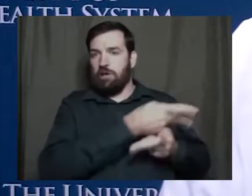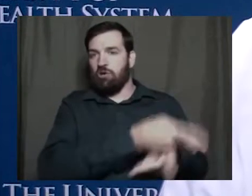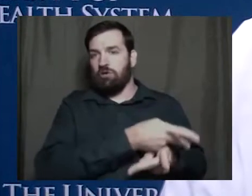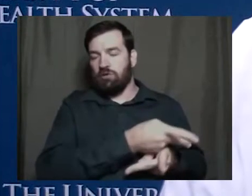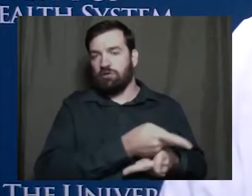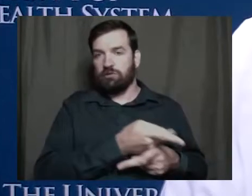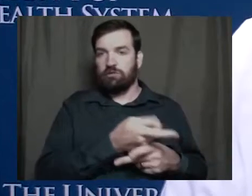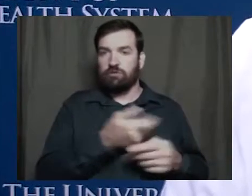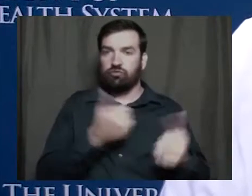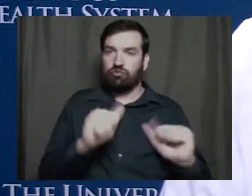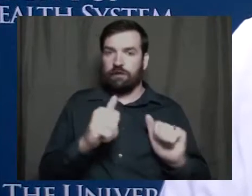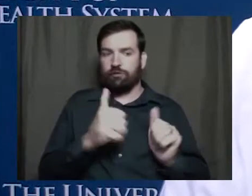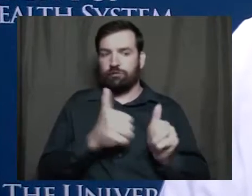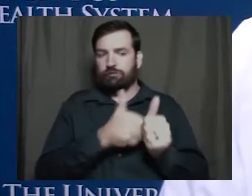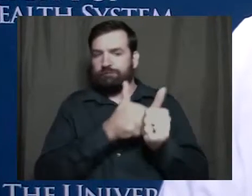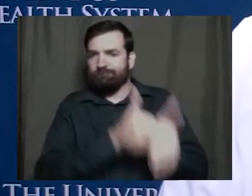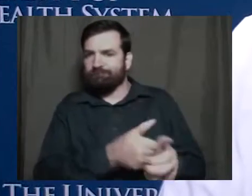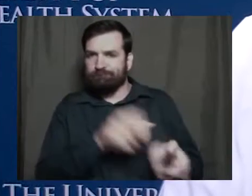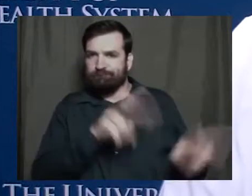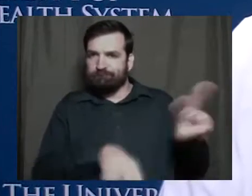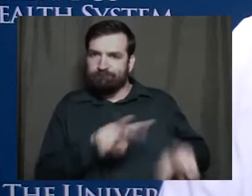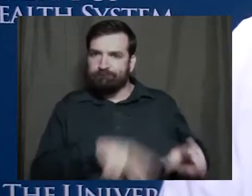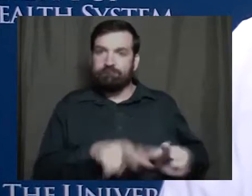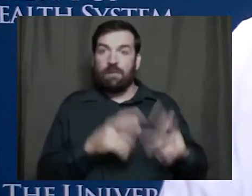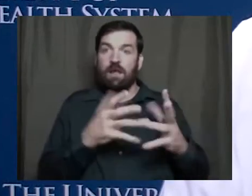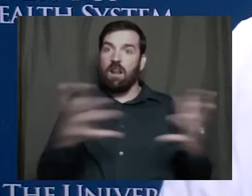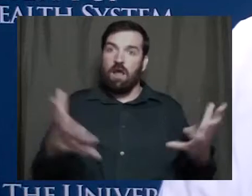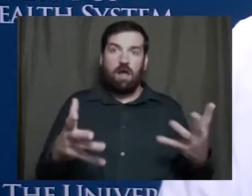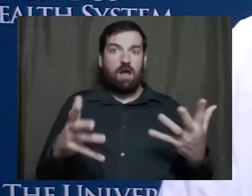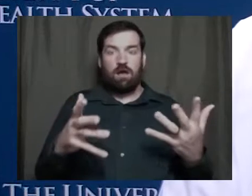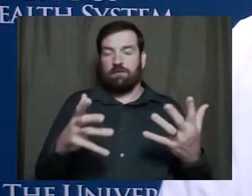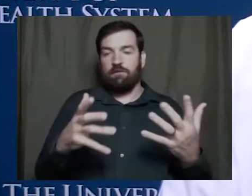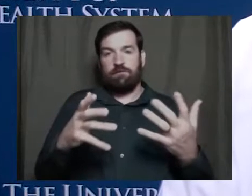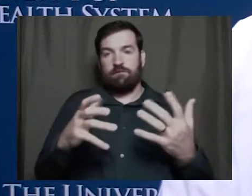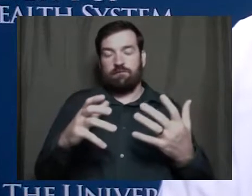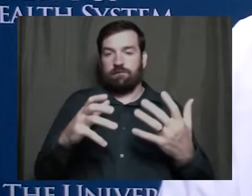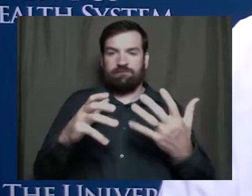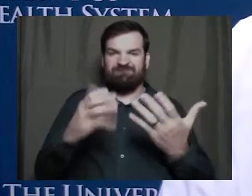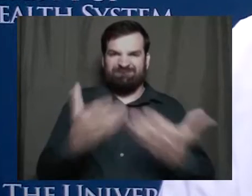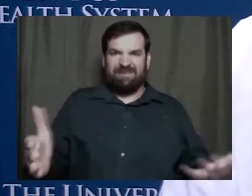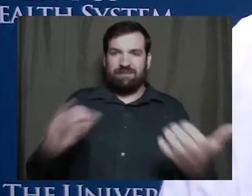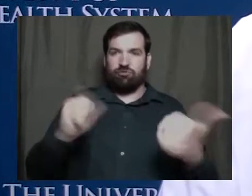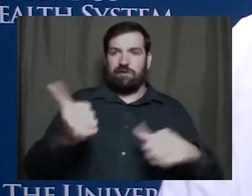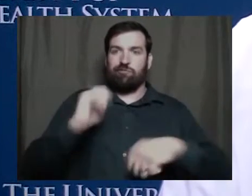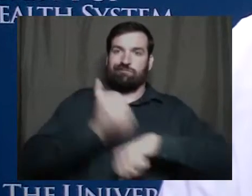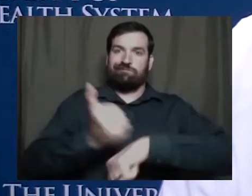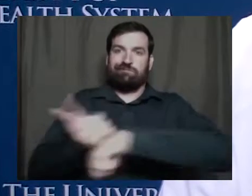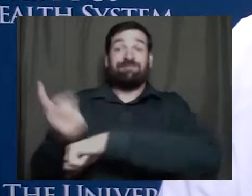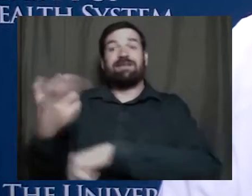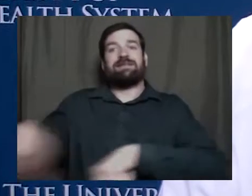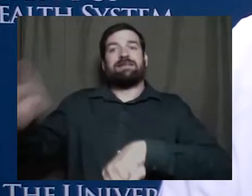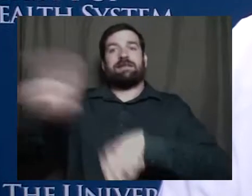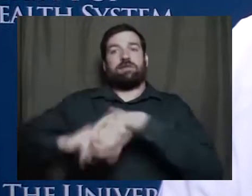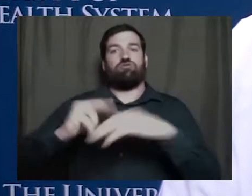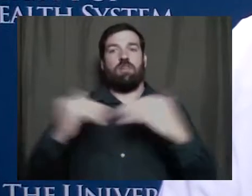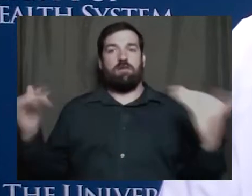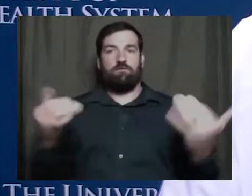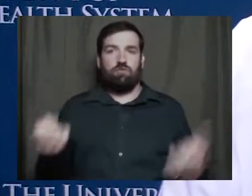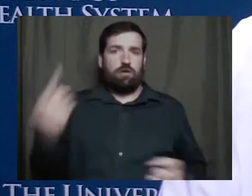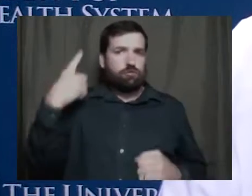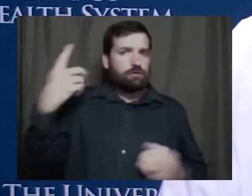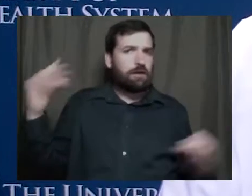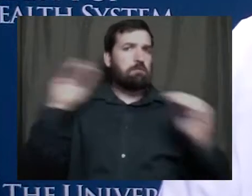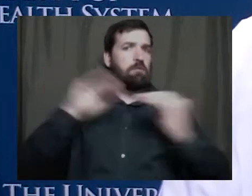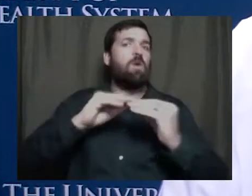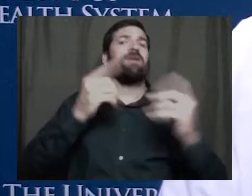to track. There's a lot of infrastructure trying to be built at the national level to really understand more about what is everything that's going on